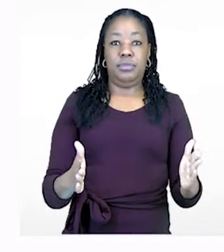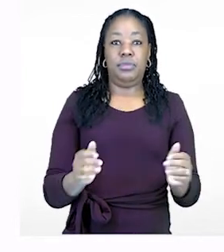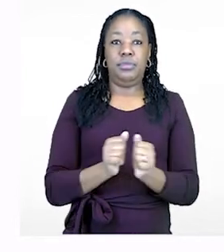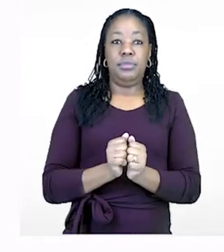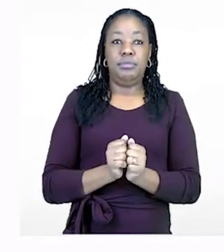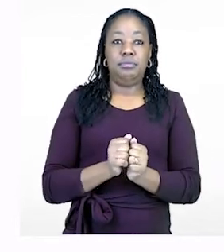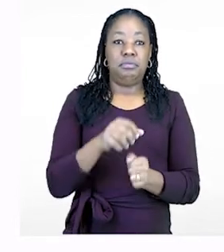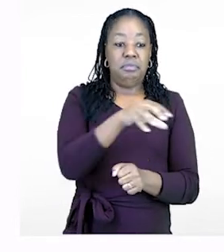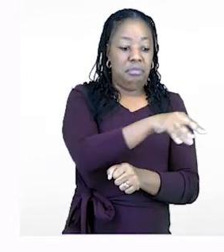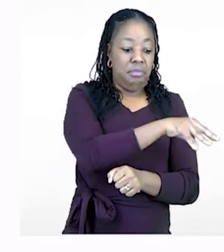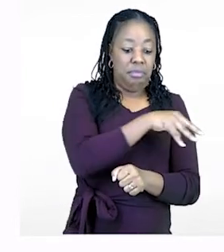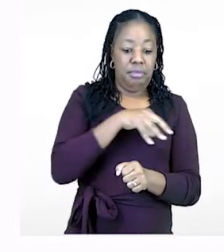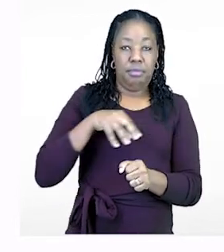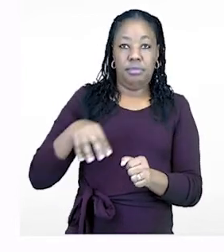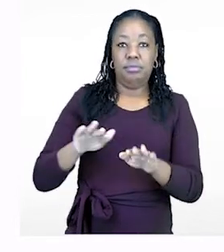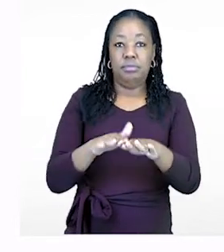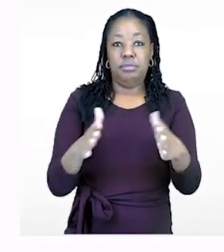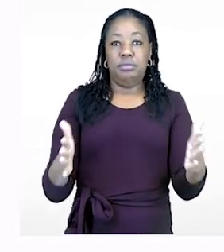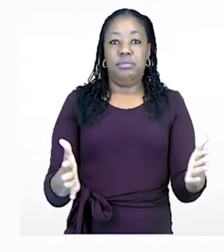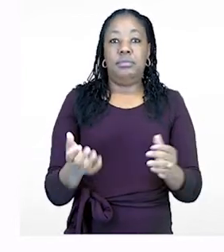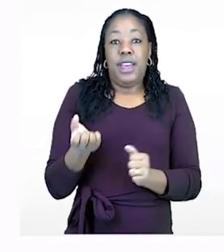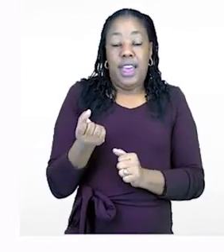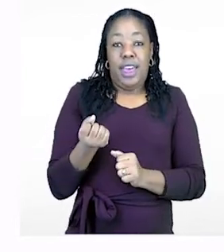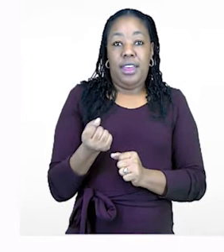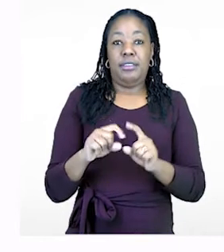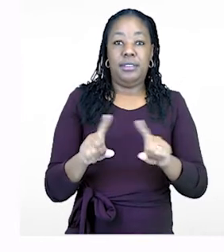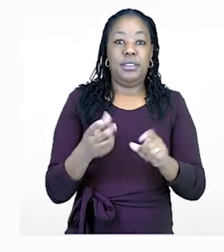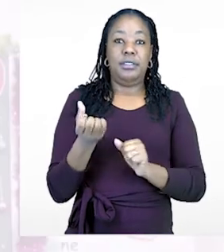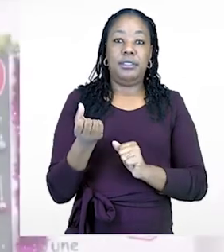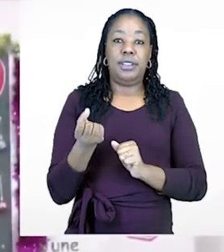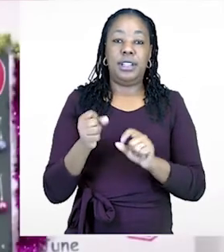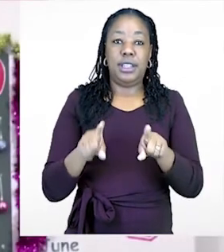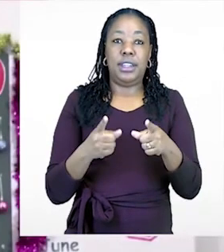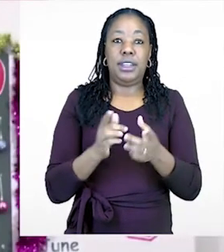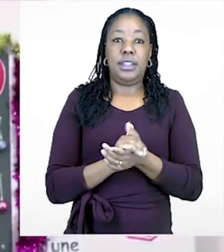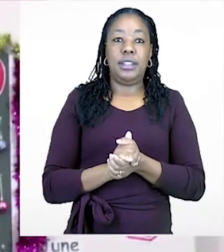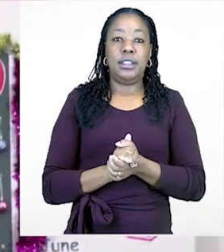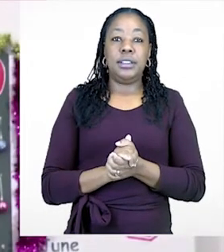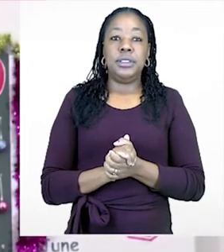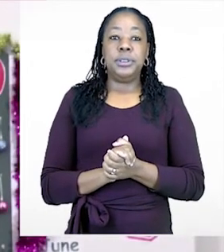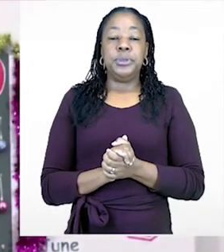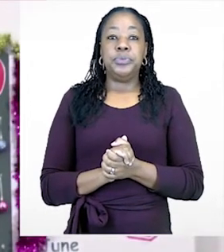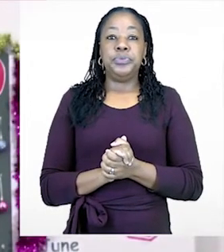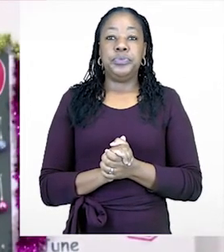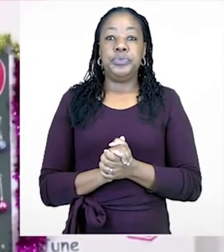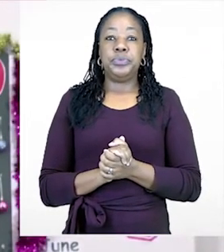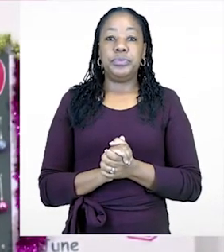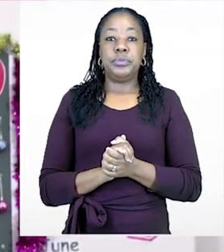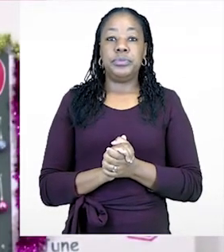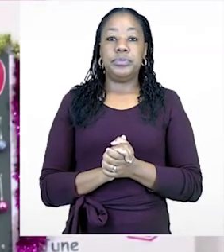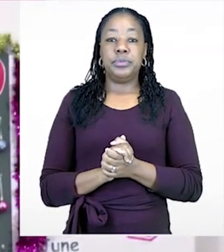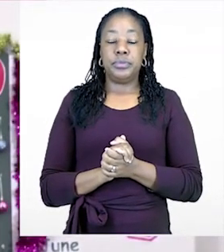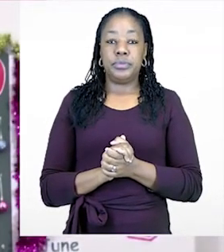table. But before we do this exercise, let's take a look at our classroom and see what we have. In your book, you can see